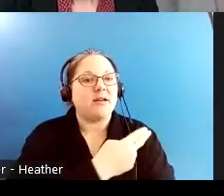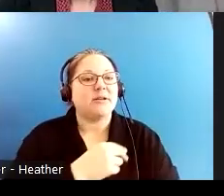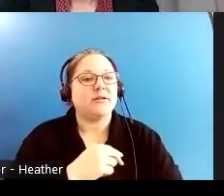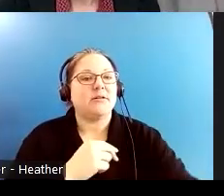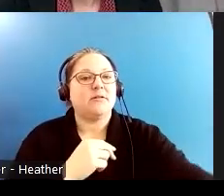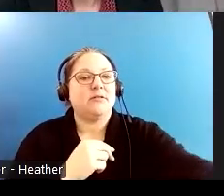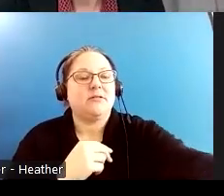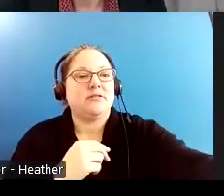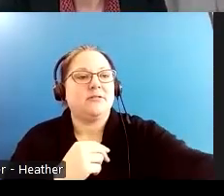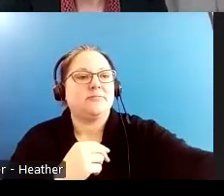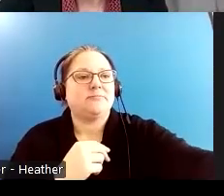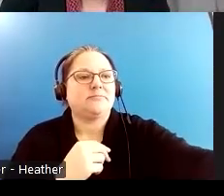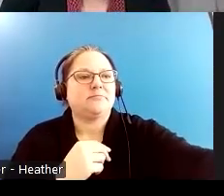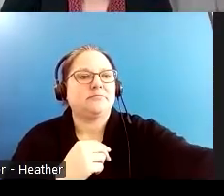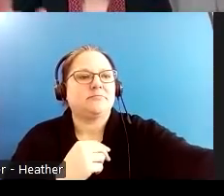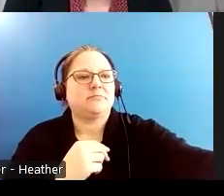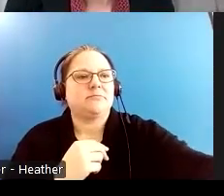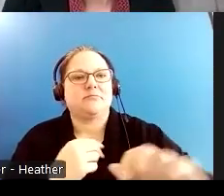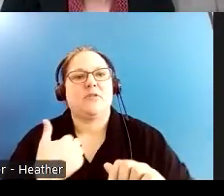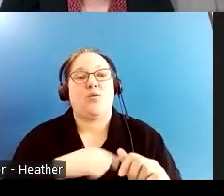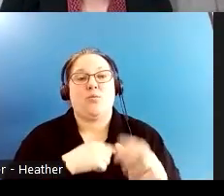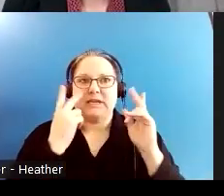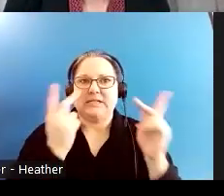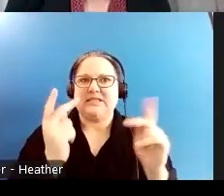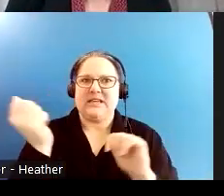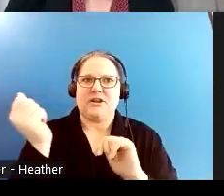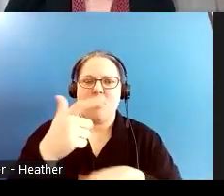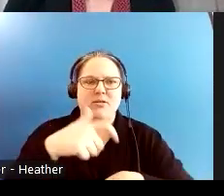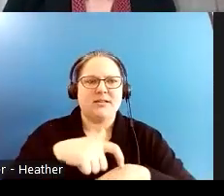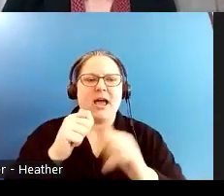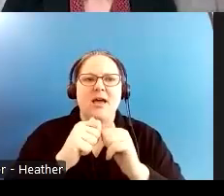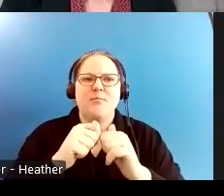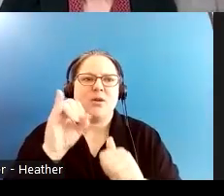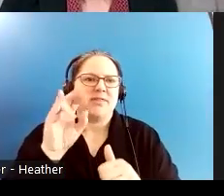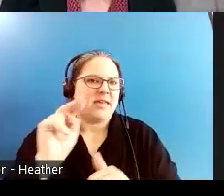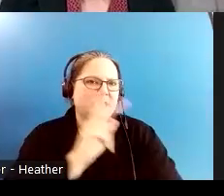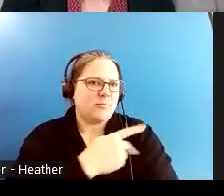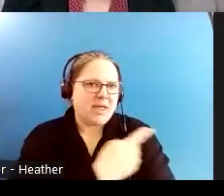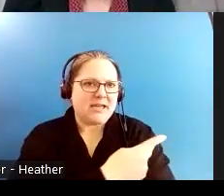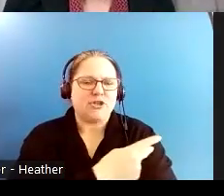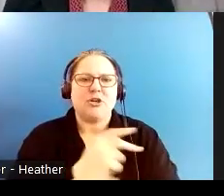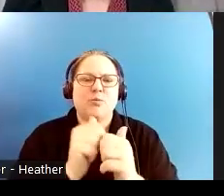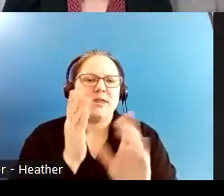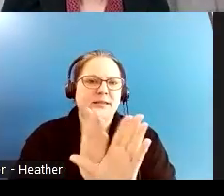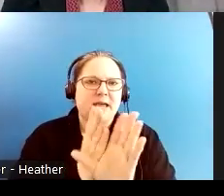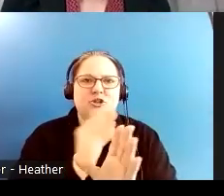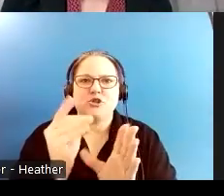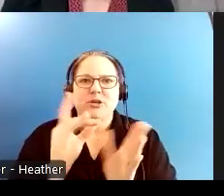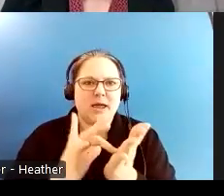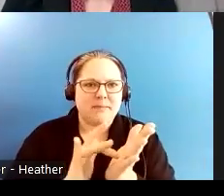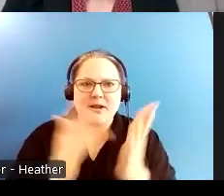That's such a great question. And we interface all the time with the inpatient psychiatry and medical units